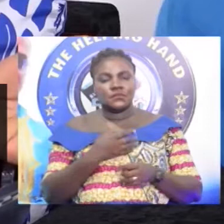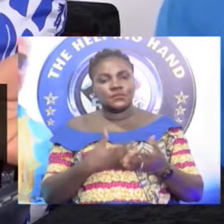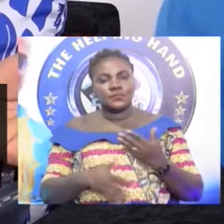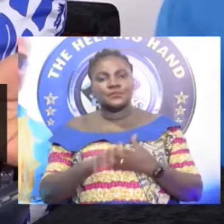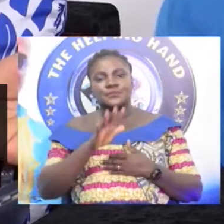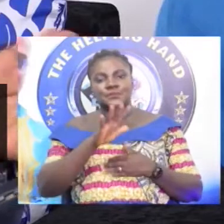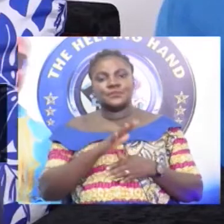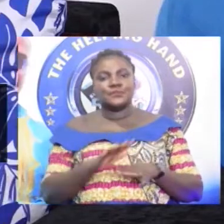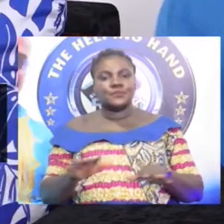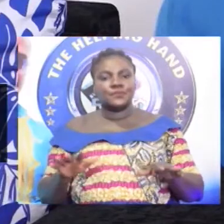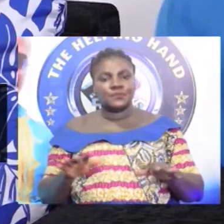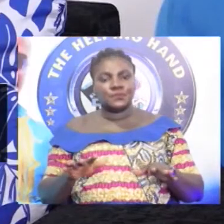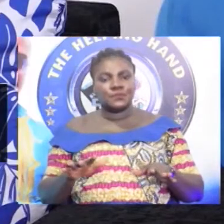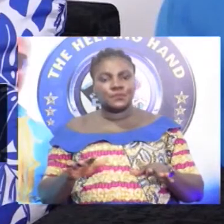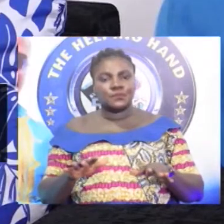right? Yeah.